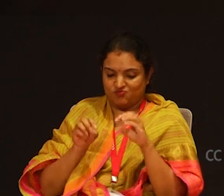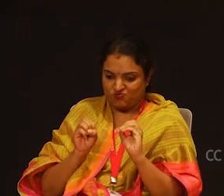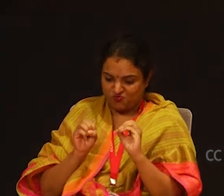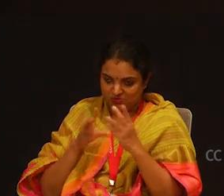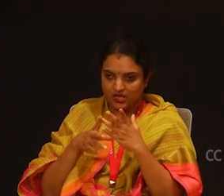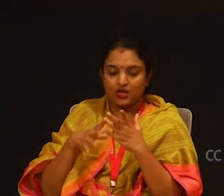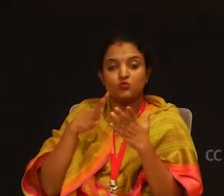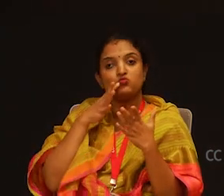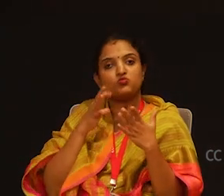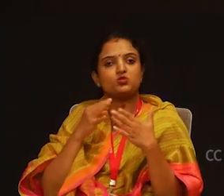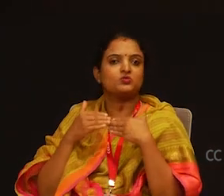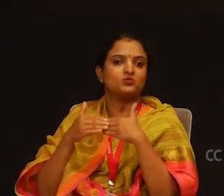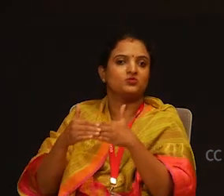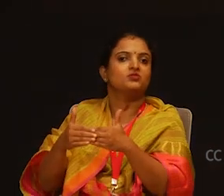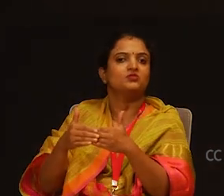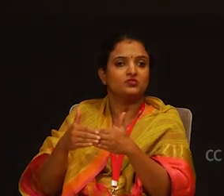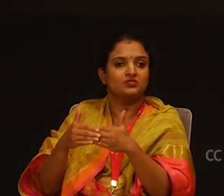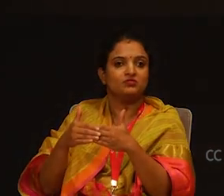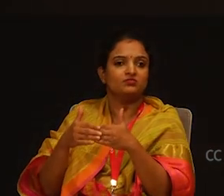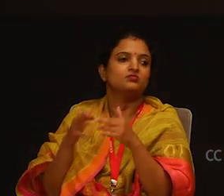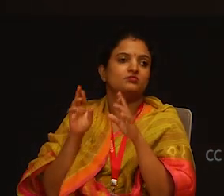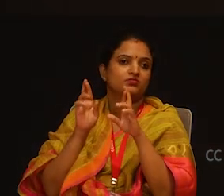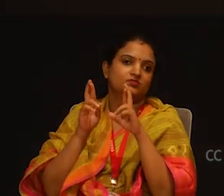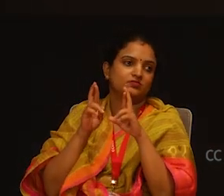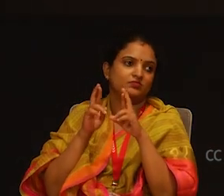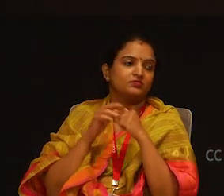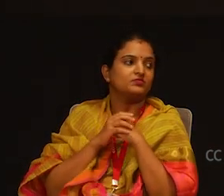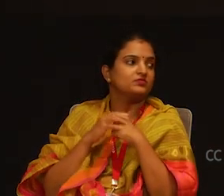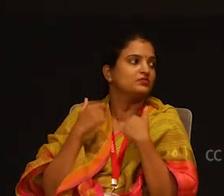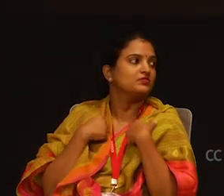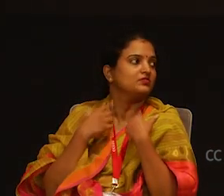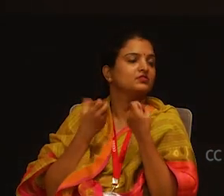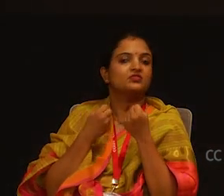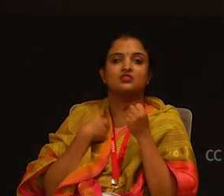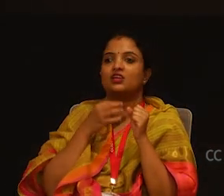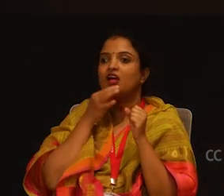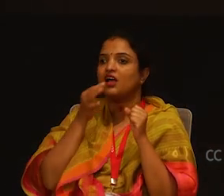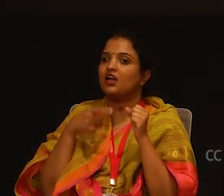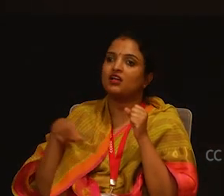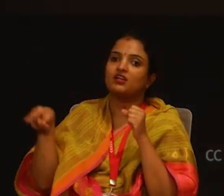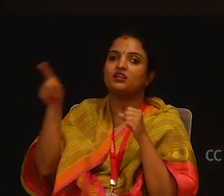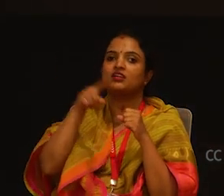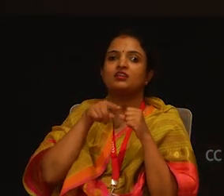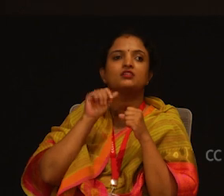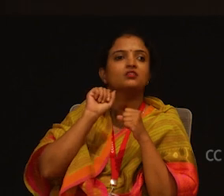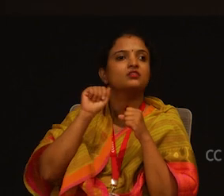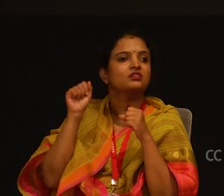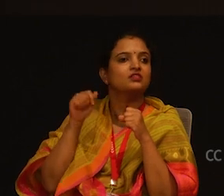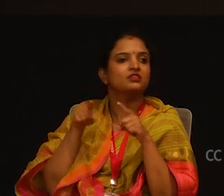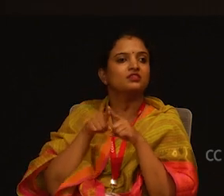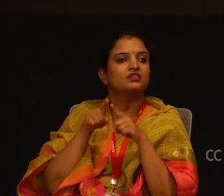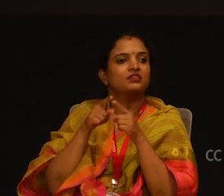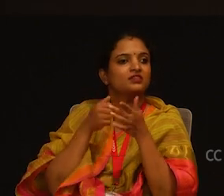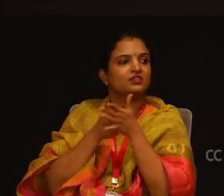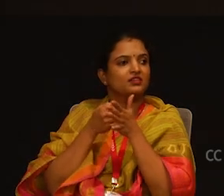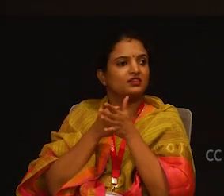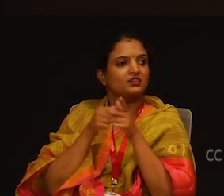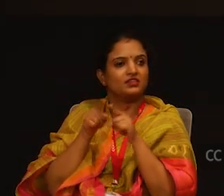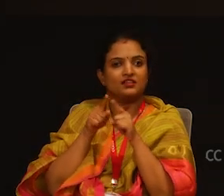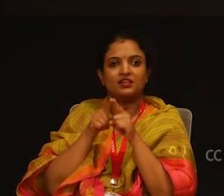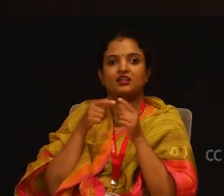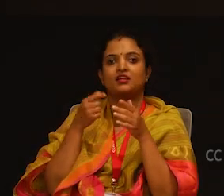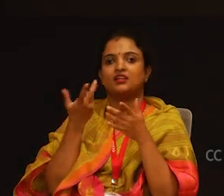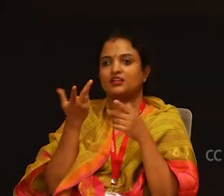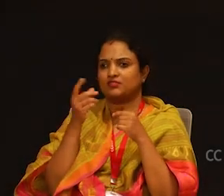reality? Well, let's find out. I am thrilled to ask you all to save some dates, which Dr. Onita also